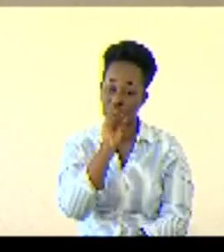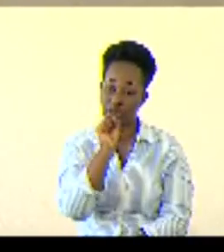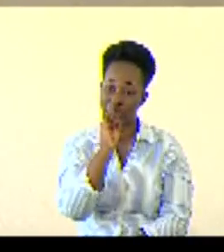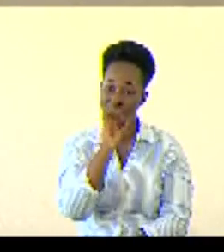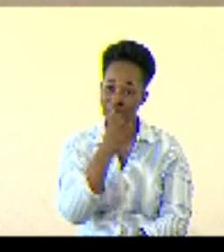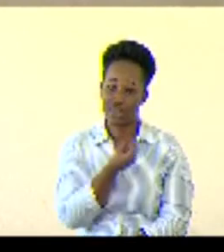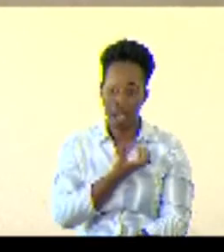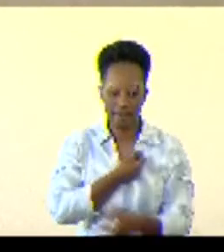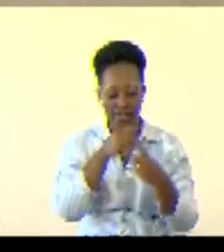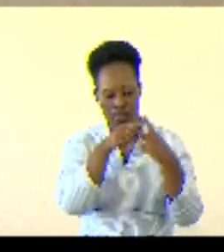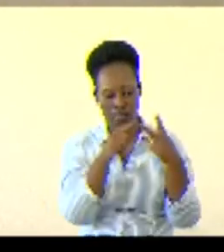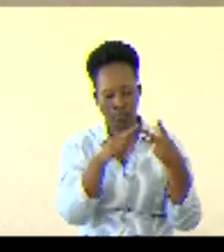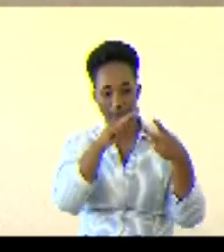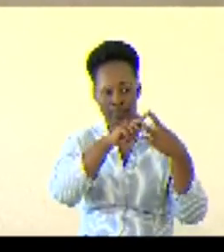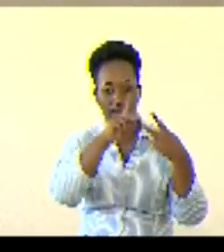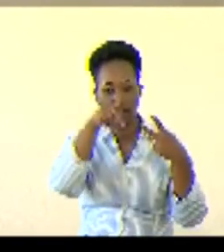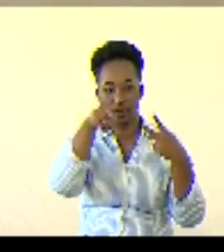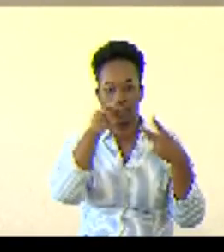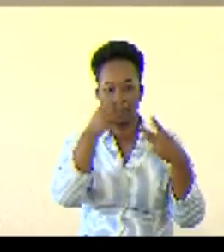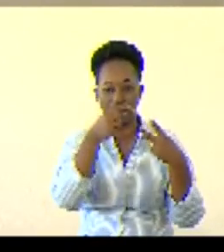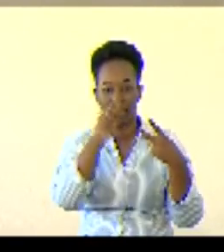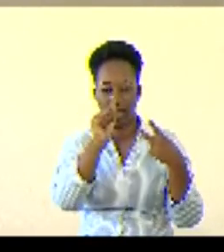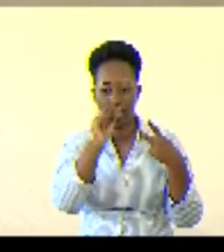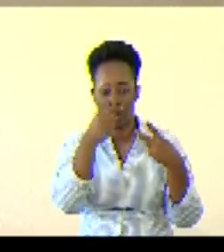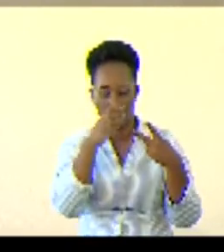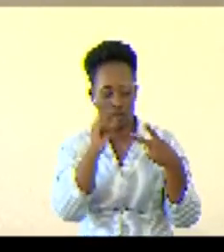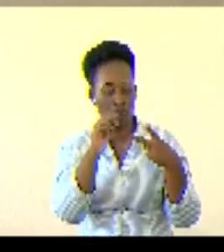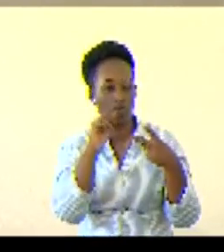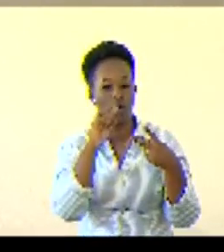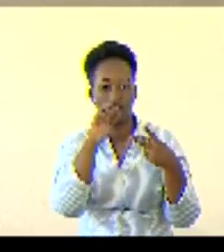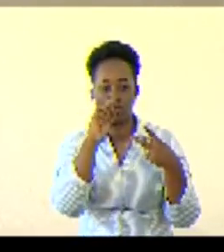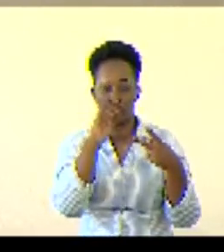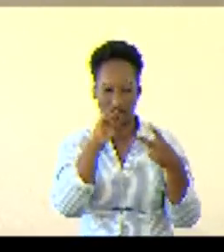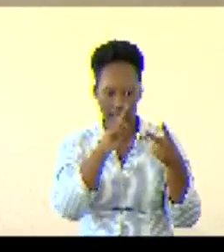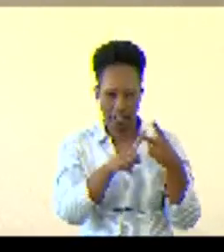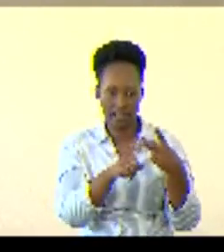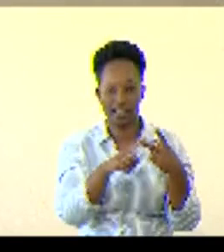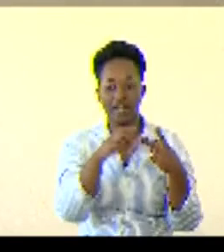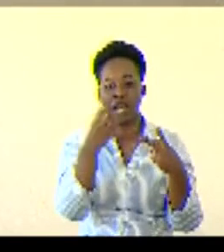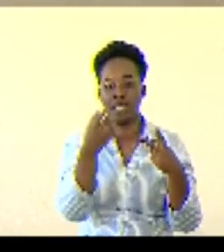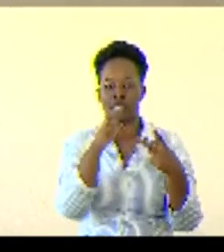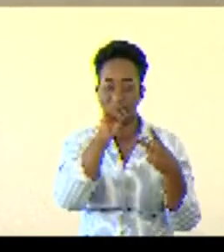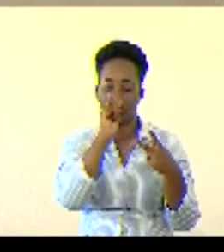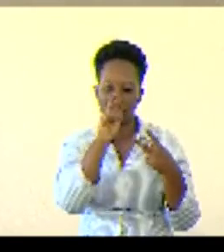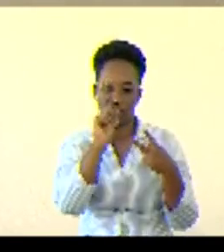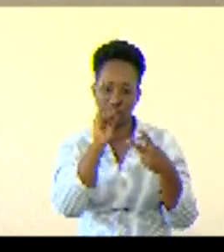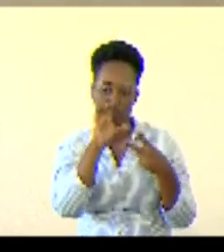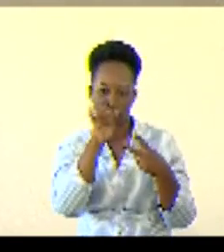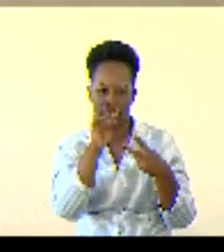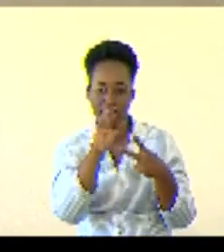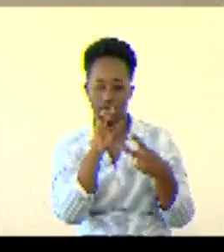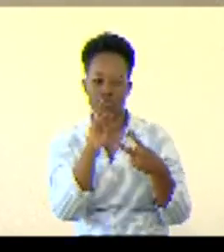the phagocytosis and phagocytosis and pinocytosis. And